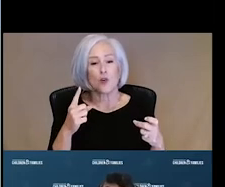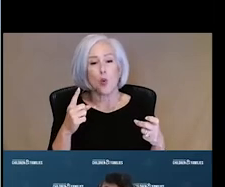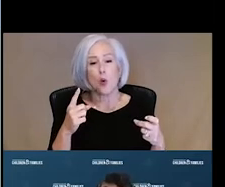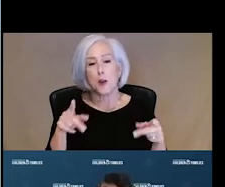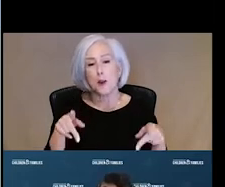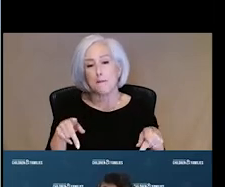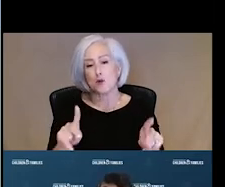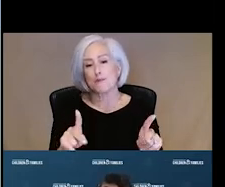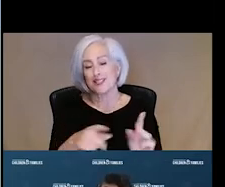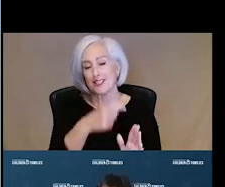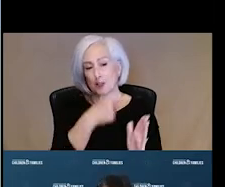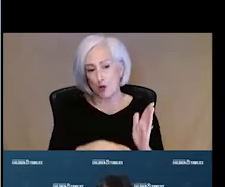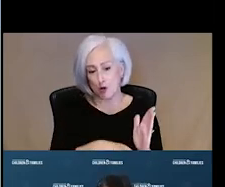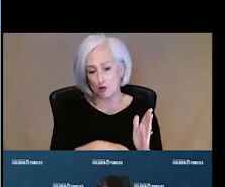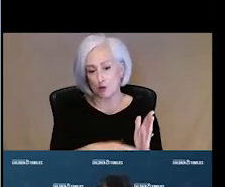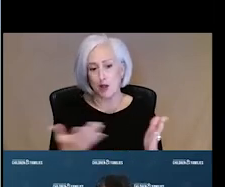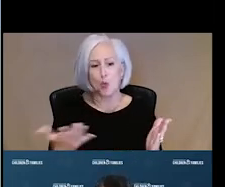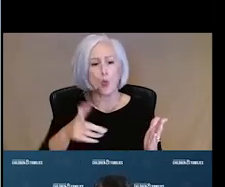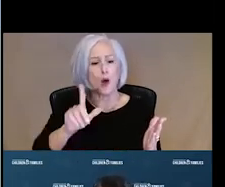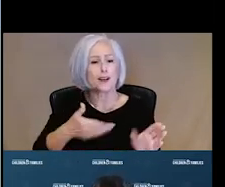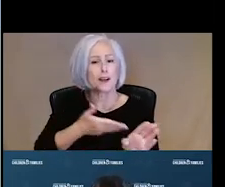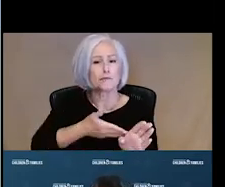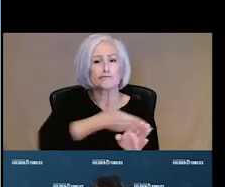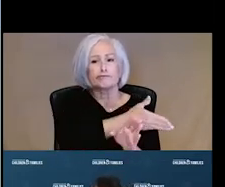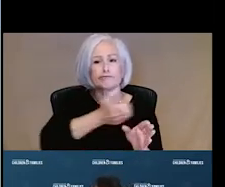requesting prior approval.